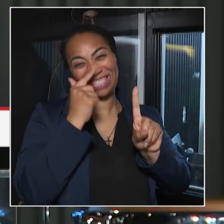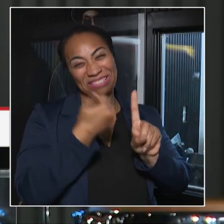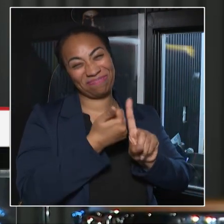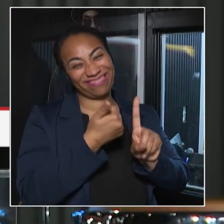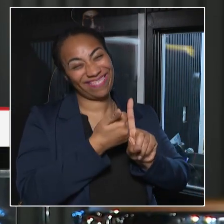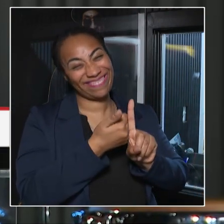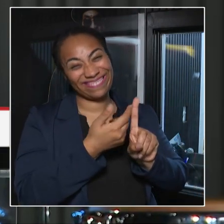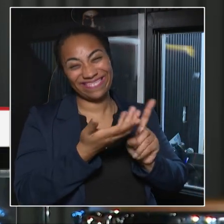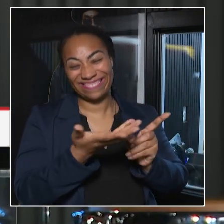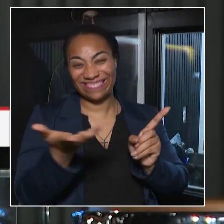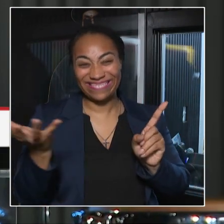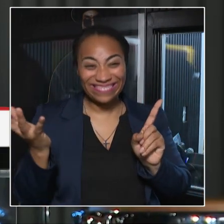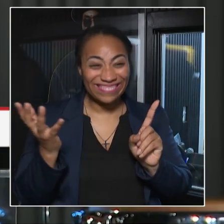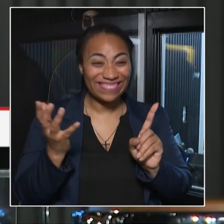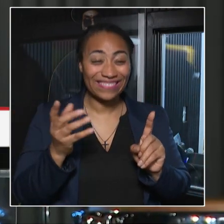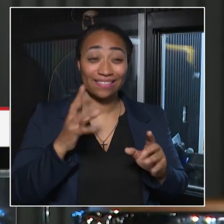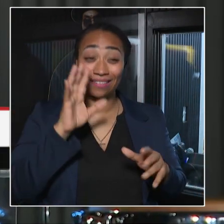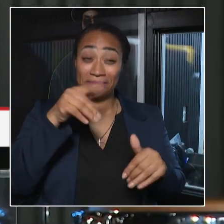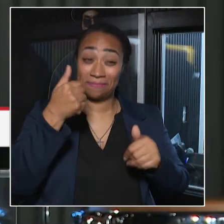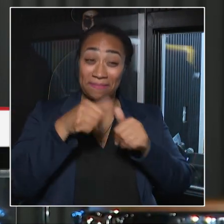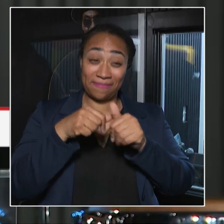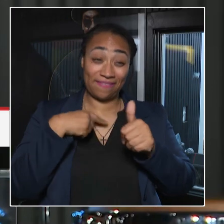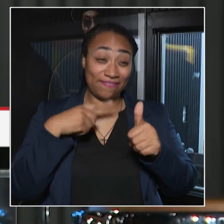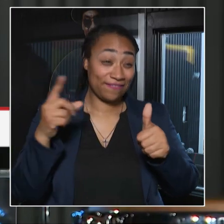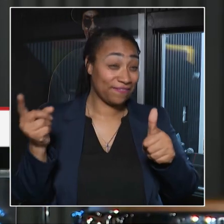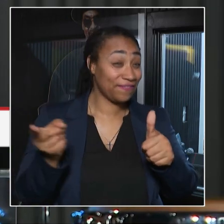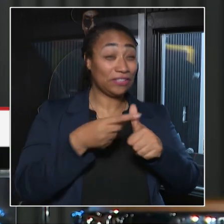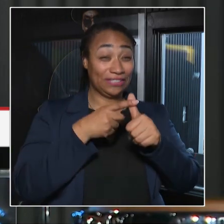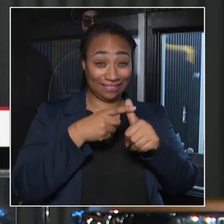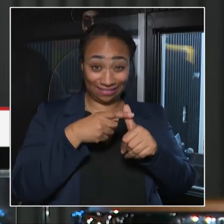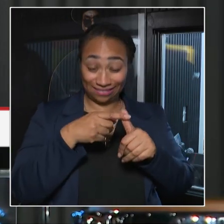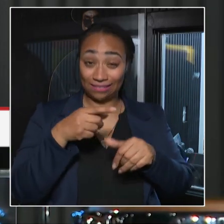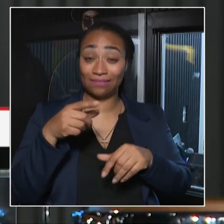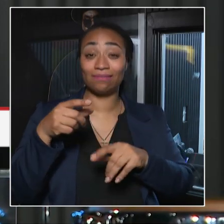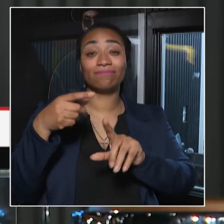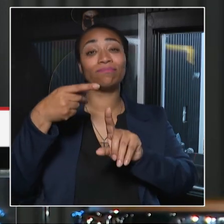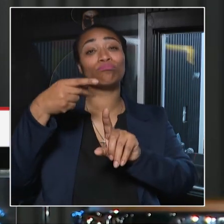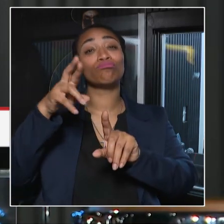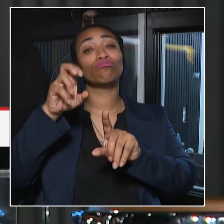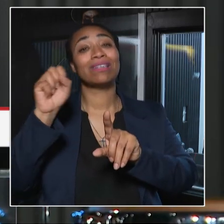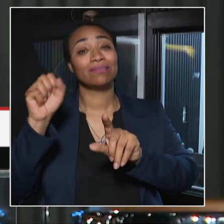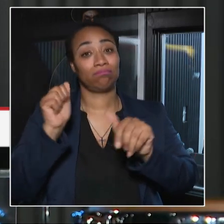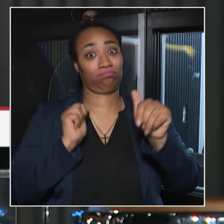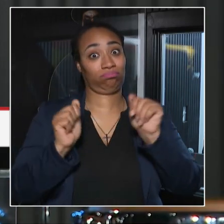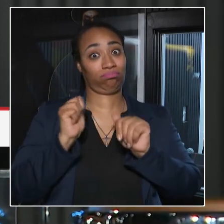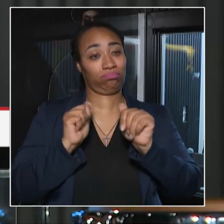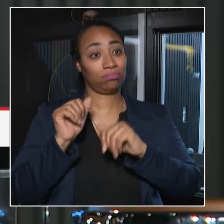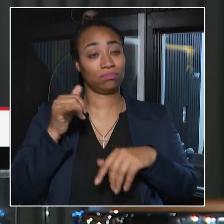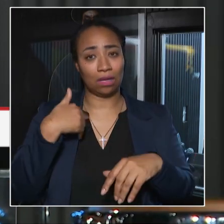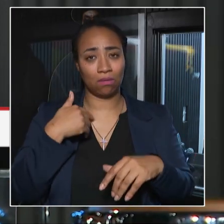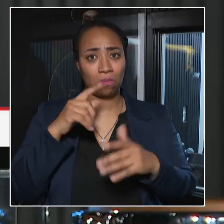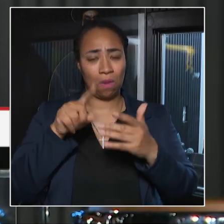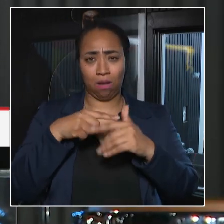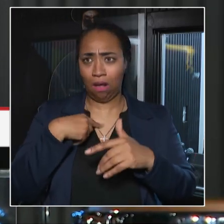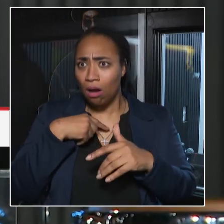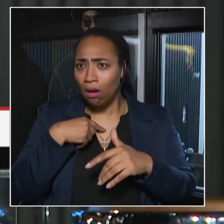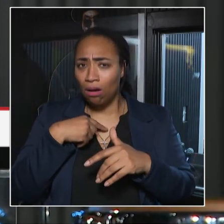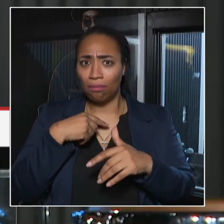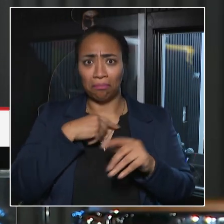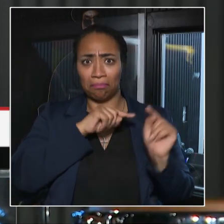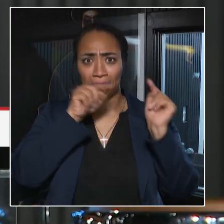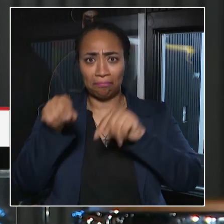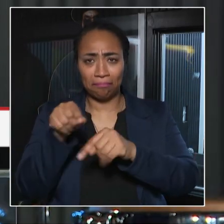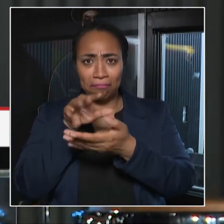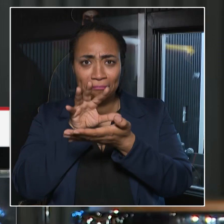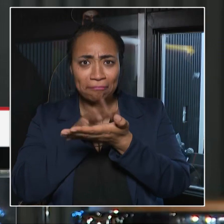They are the ones that can, that's how you learn about what Go-Go is, by being immersed in the middle of it. And so that's what's going to happen on this stage. That's what's going to happen on